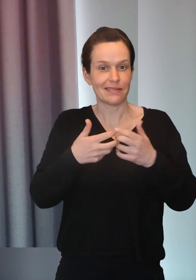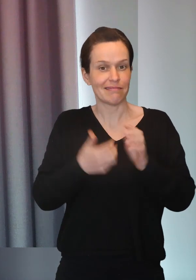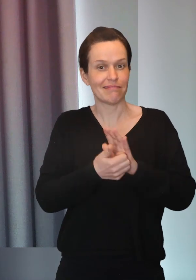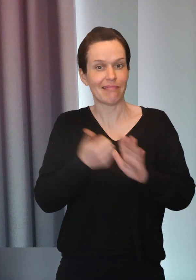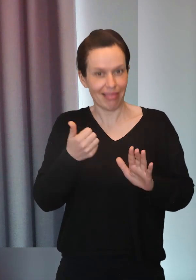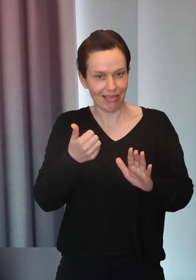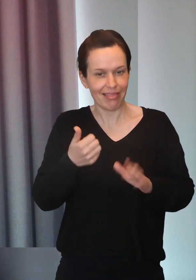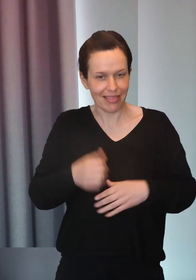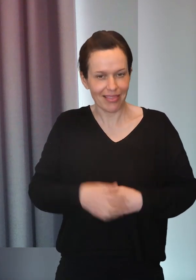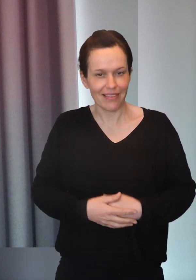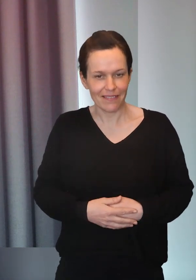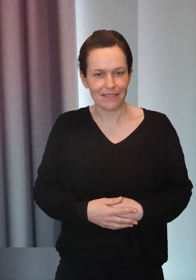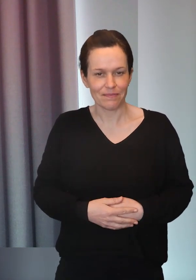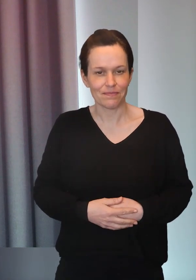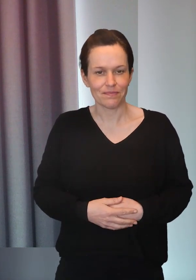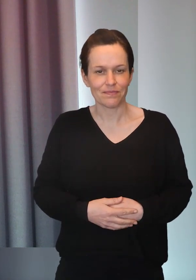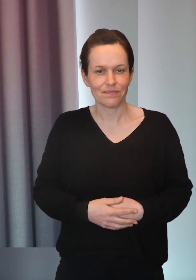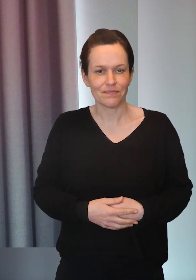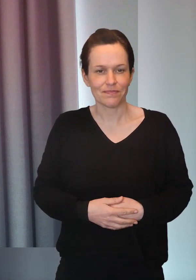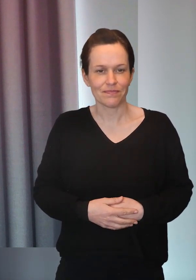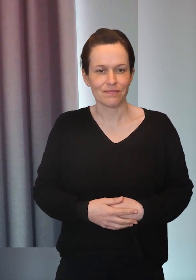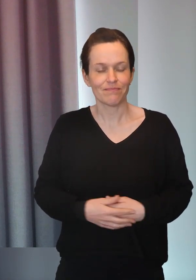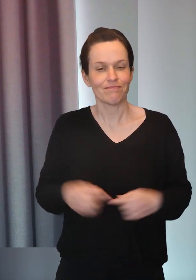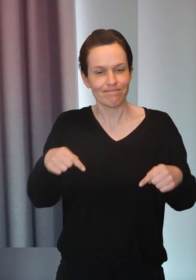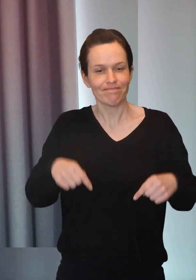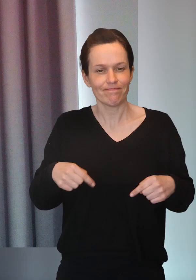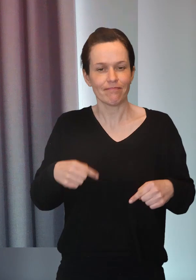proficiency or tech skills.